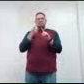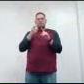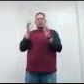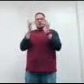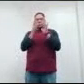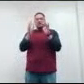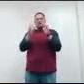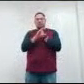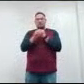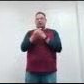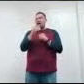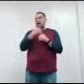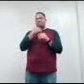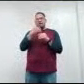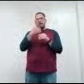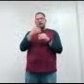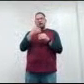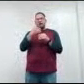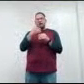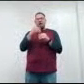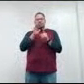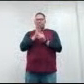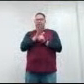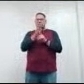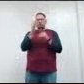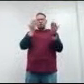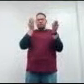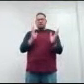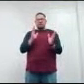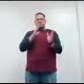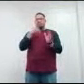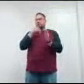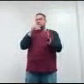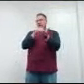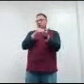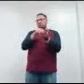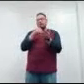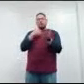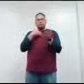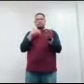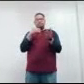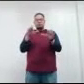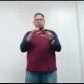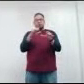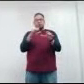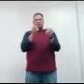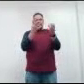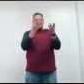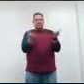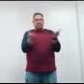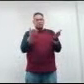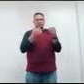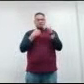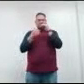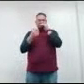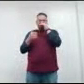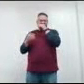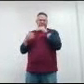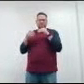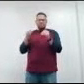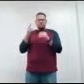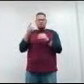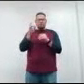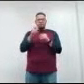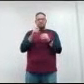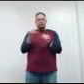public servant. I'm also a physician. I got multiple hats I'm wearing. So there is no one should be